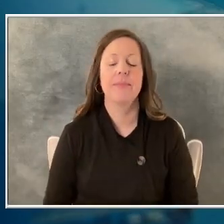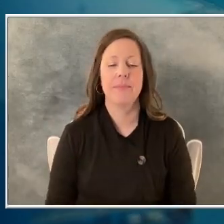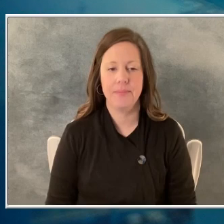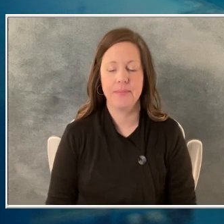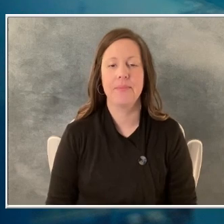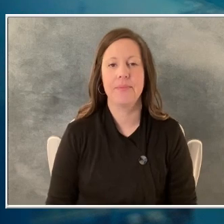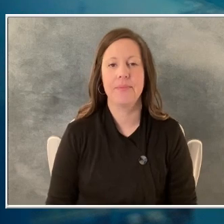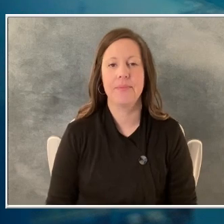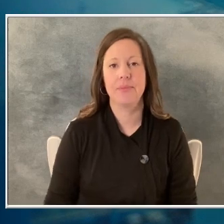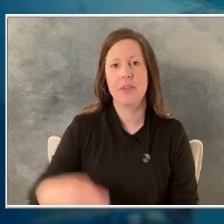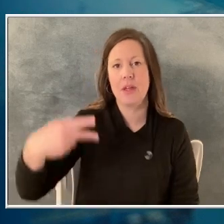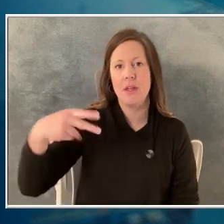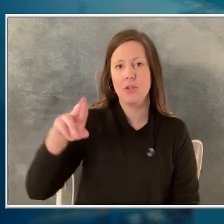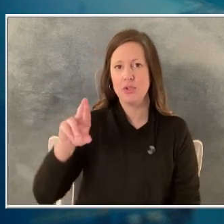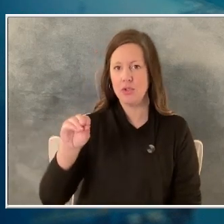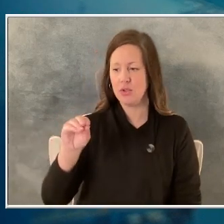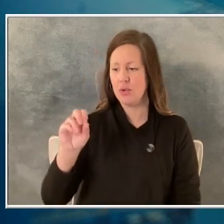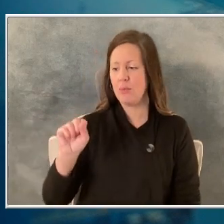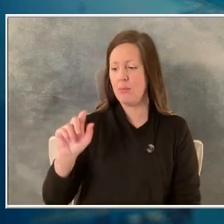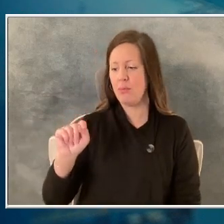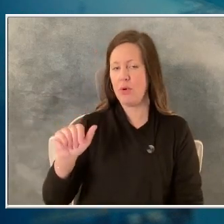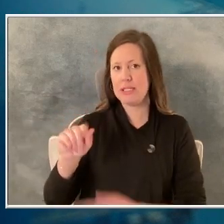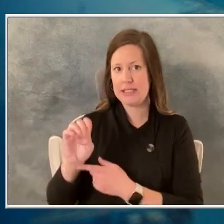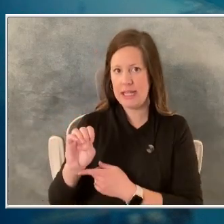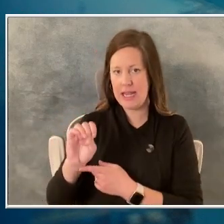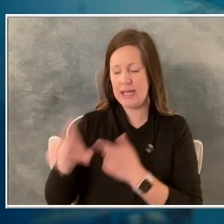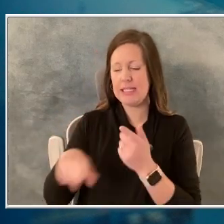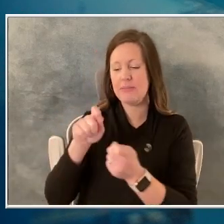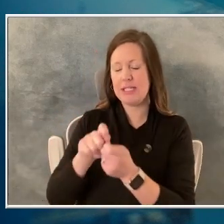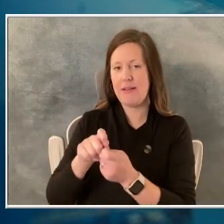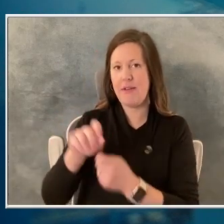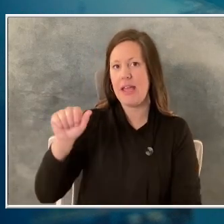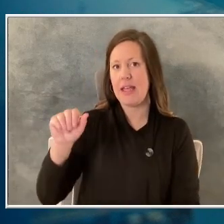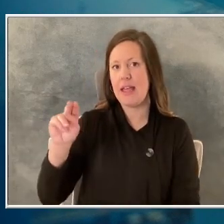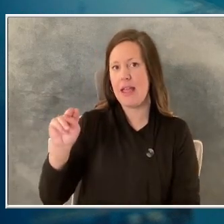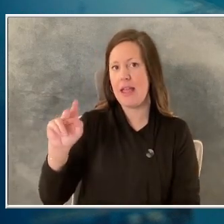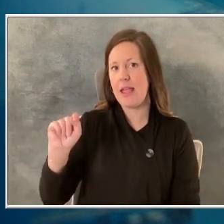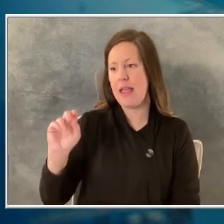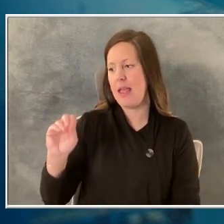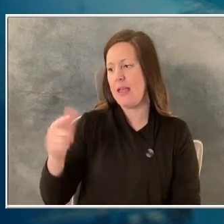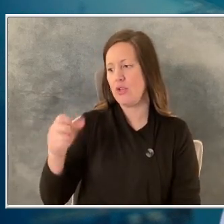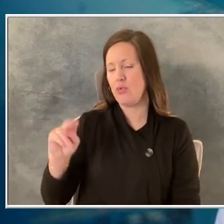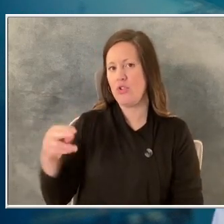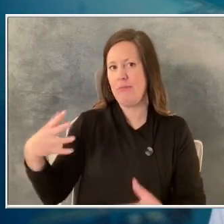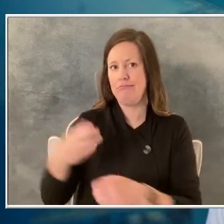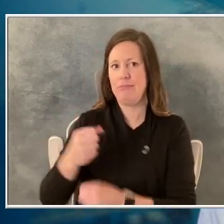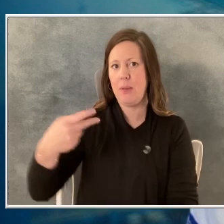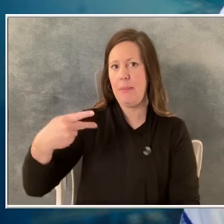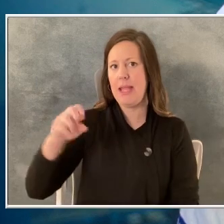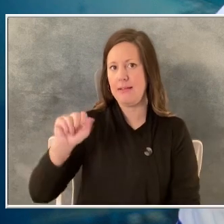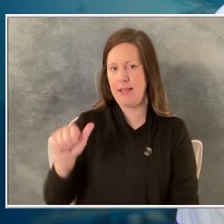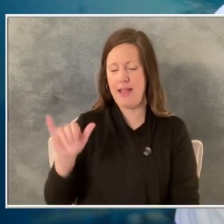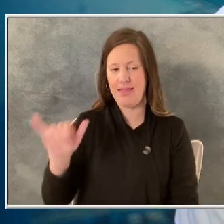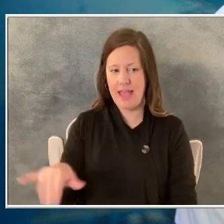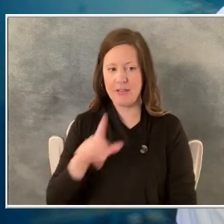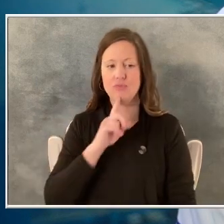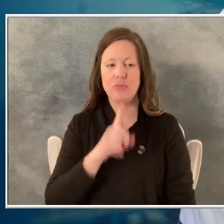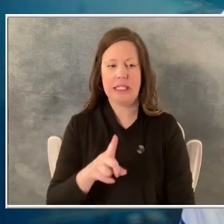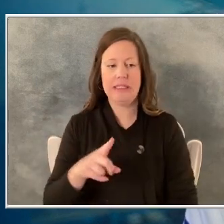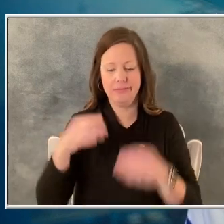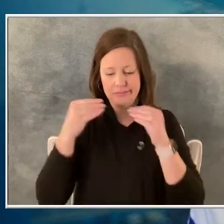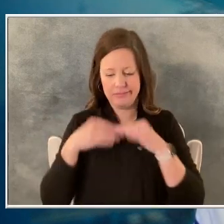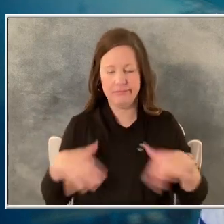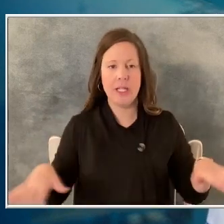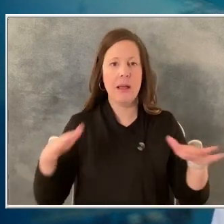Prostate-specific antigen, PSA, prostate-specific antigen, is actually something that's released into the blood by actually